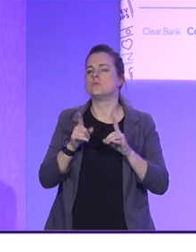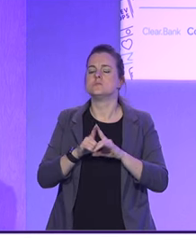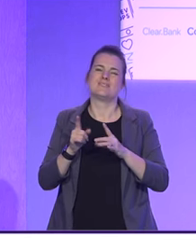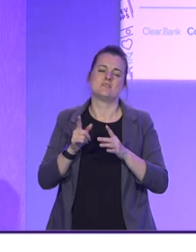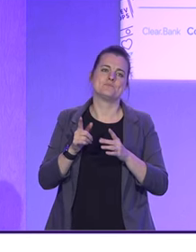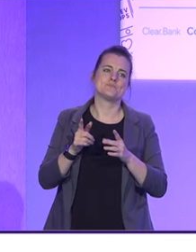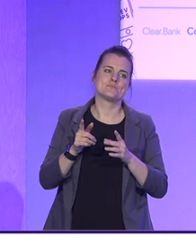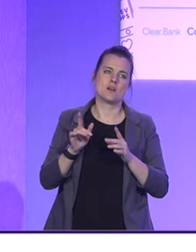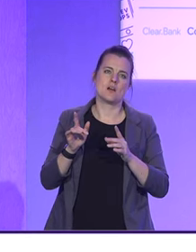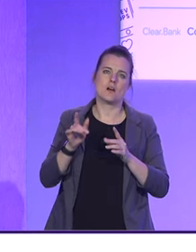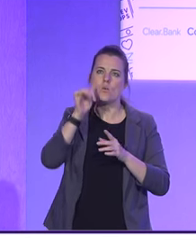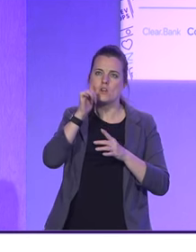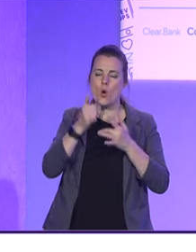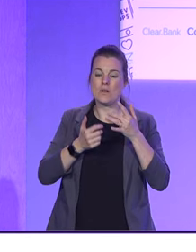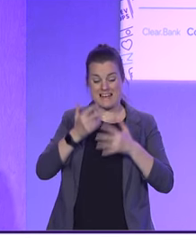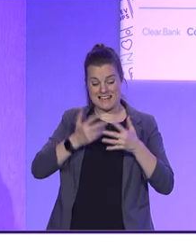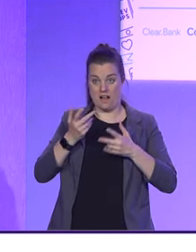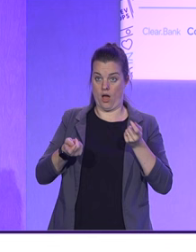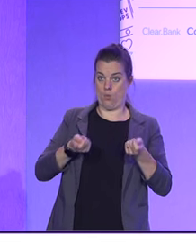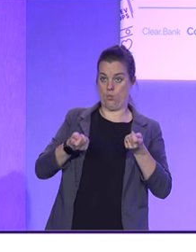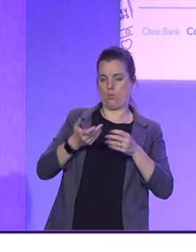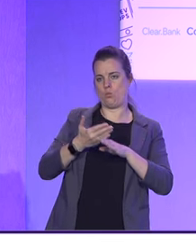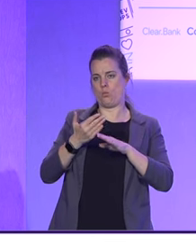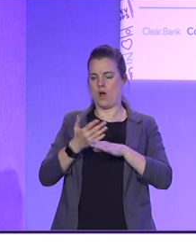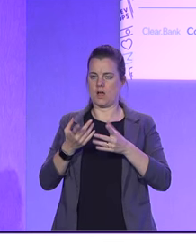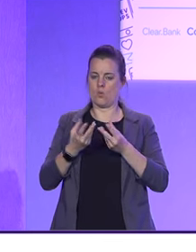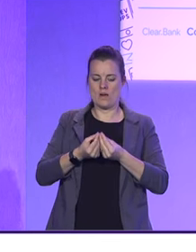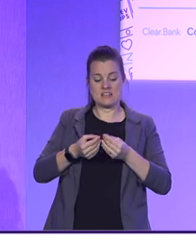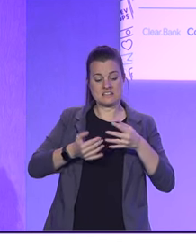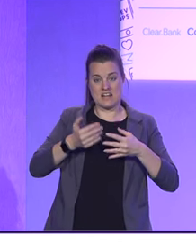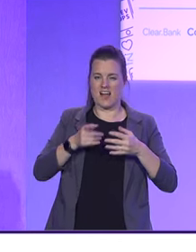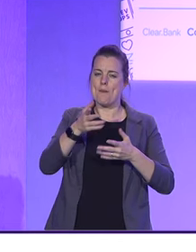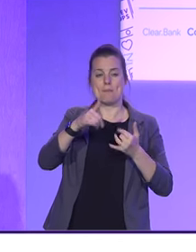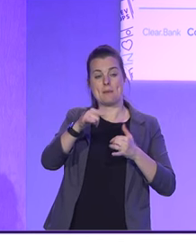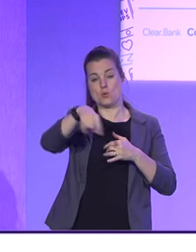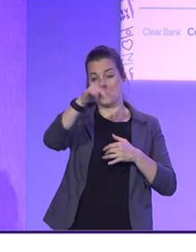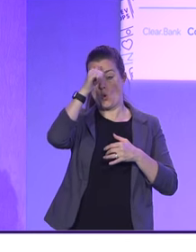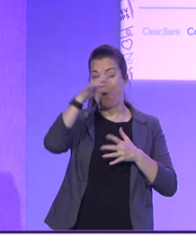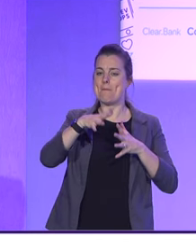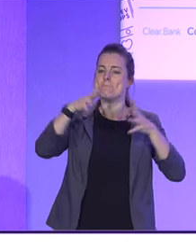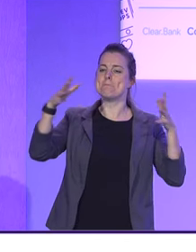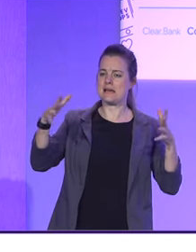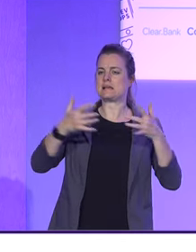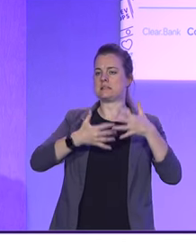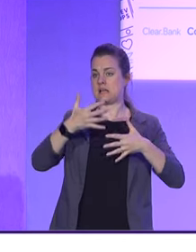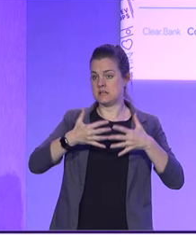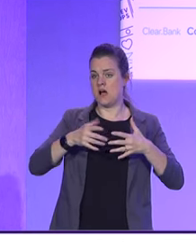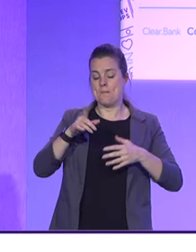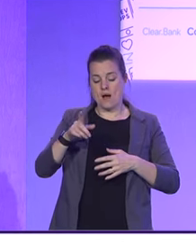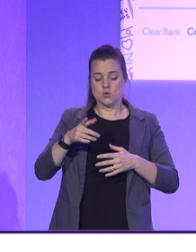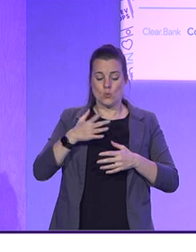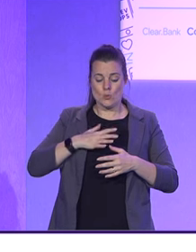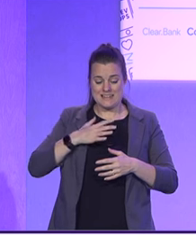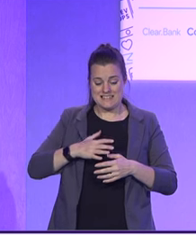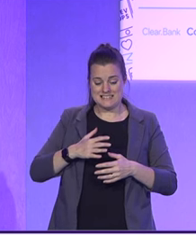is sometimes overwhelming, whereas maybe you know about big data, this kind of thing. Basically, we need more resources, we